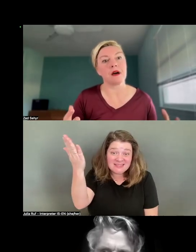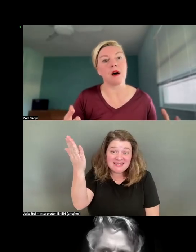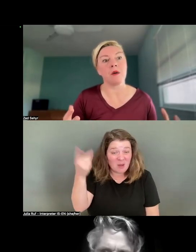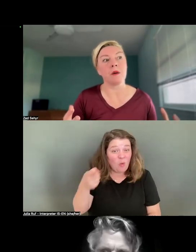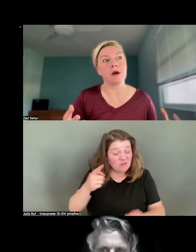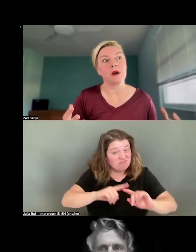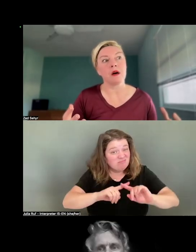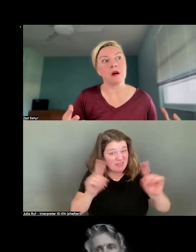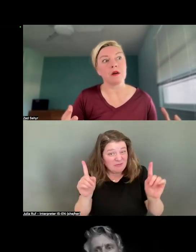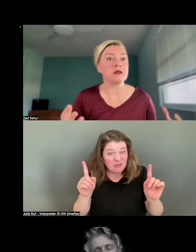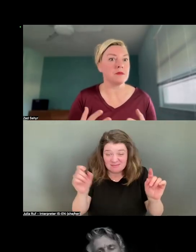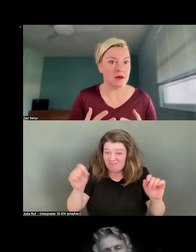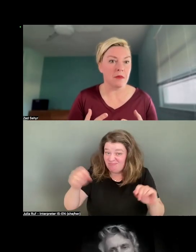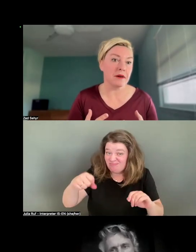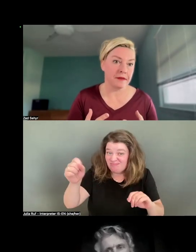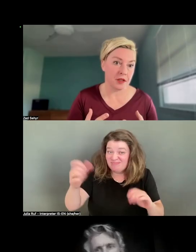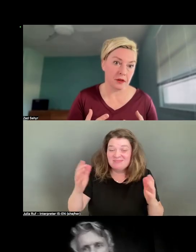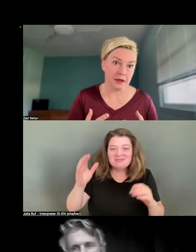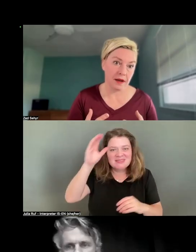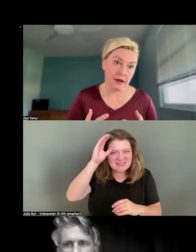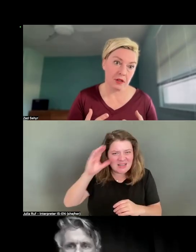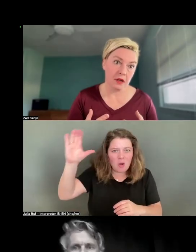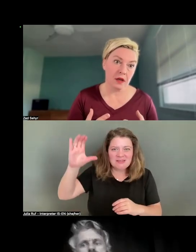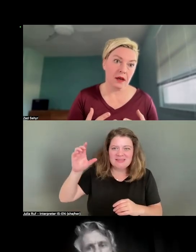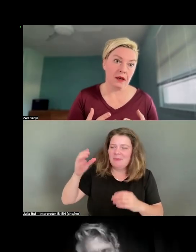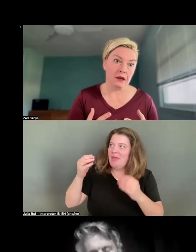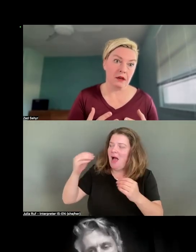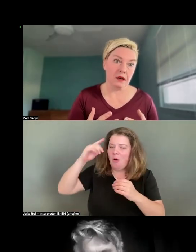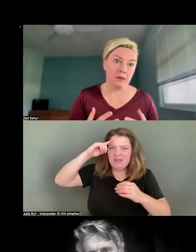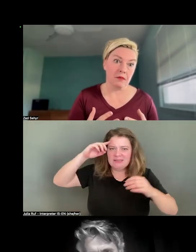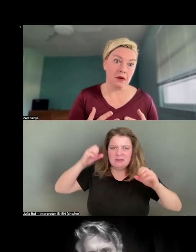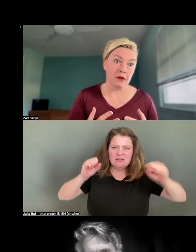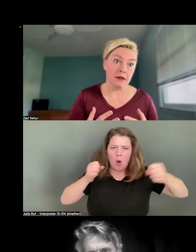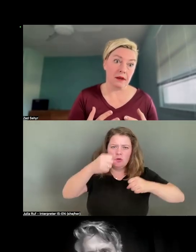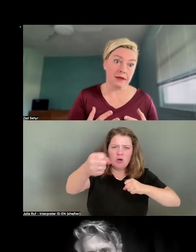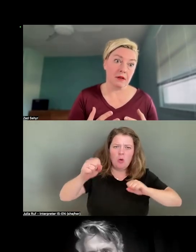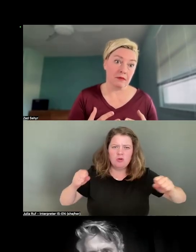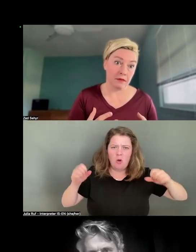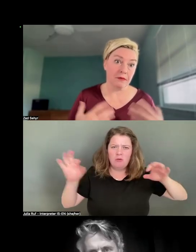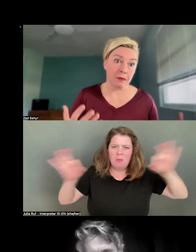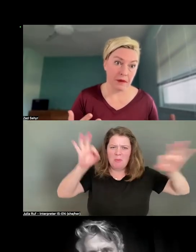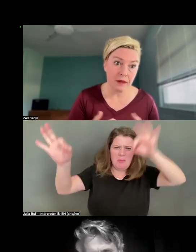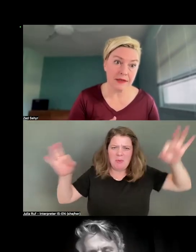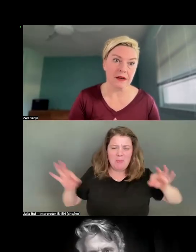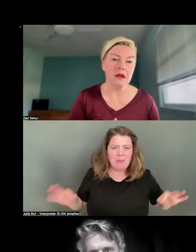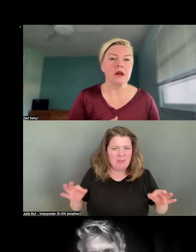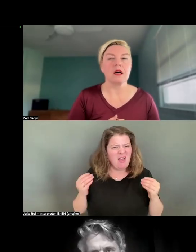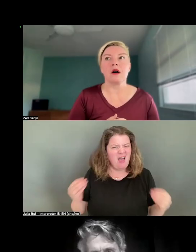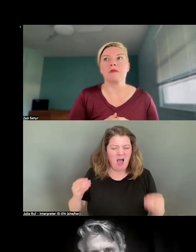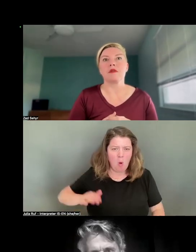in how concepts are preferentially attached in the lexicon right from the